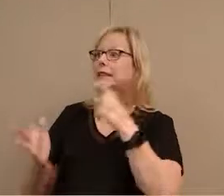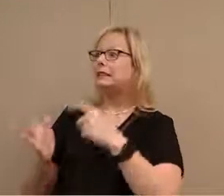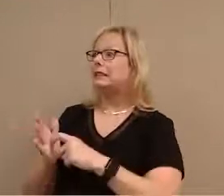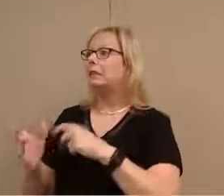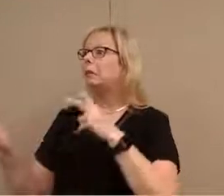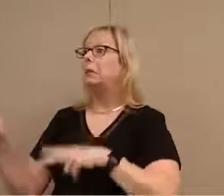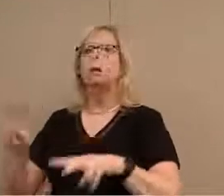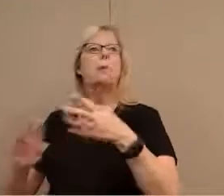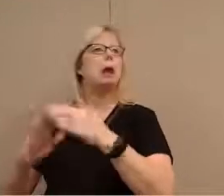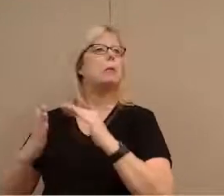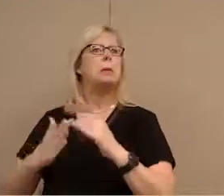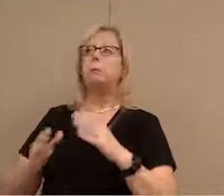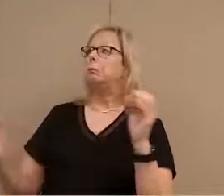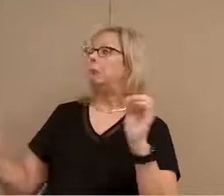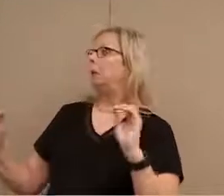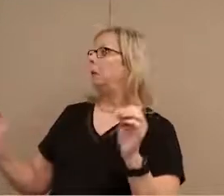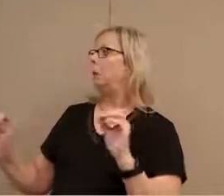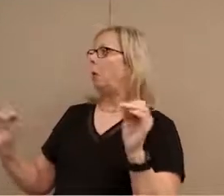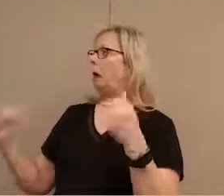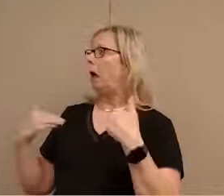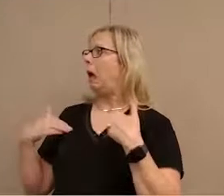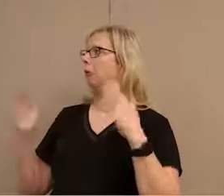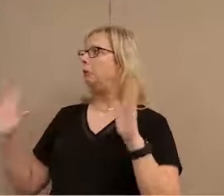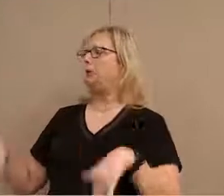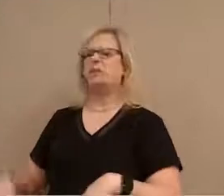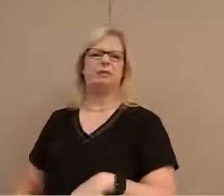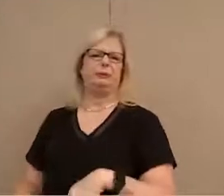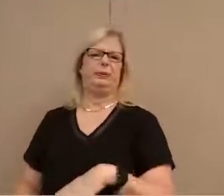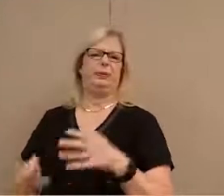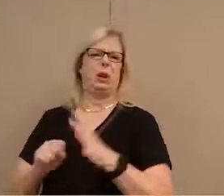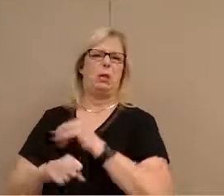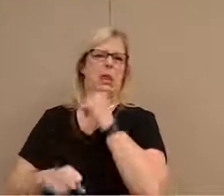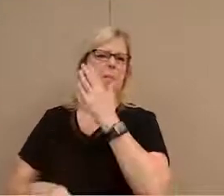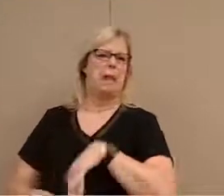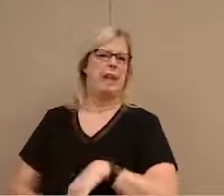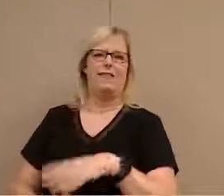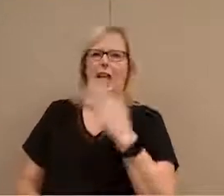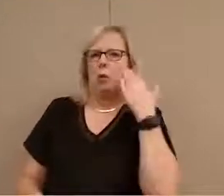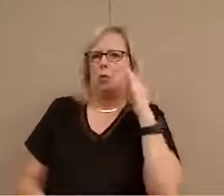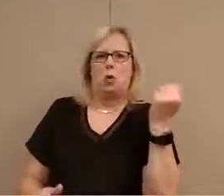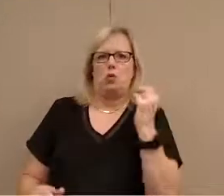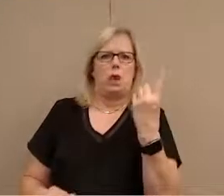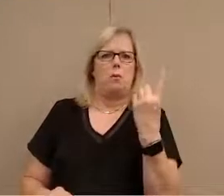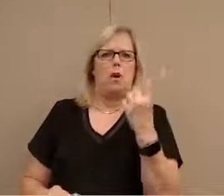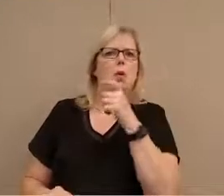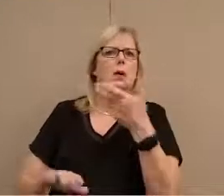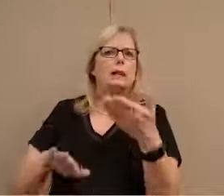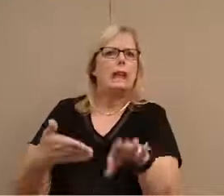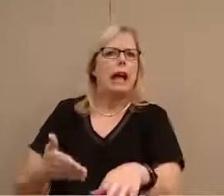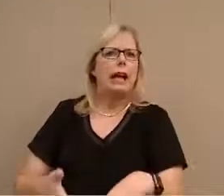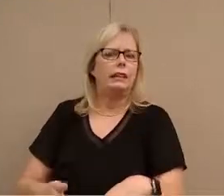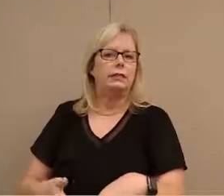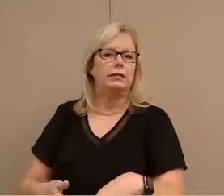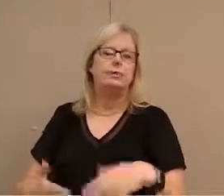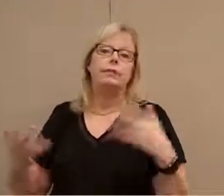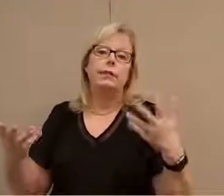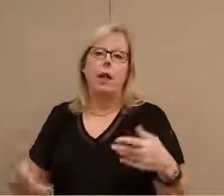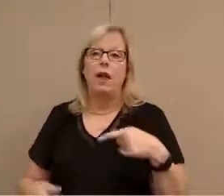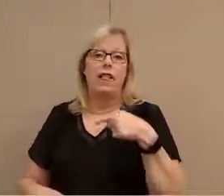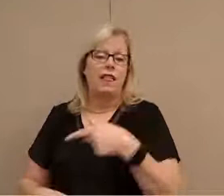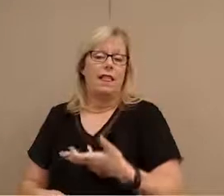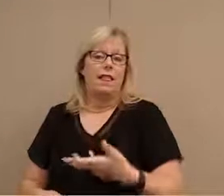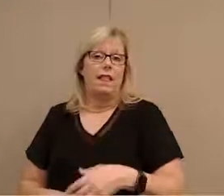them in their community that, or they don't know people who've died from this virus or ended up in the hospital. So there is not